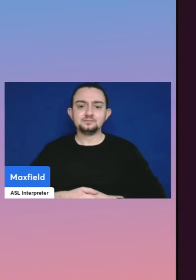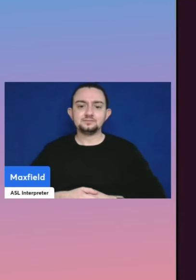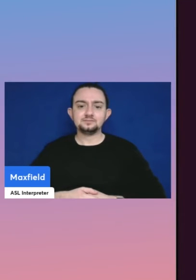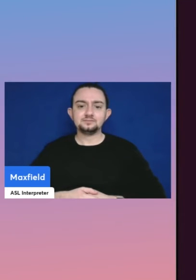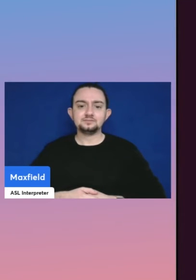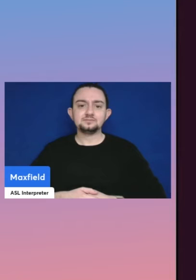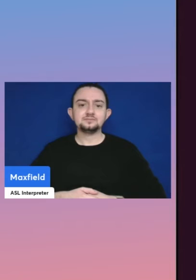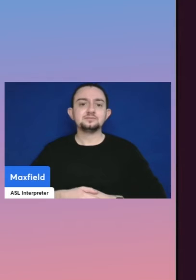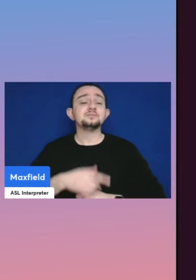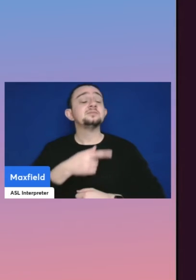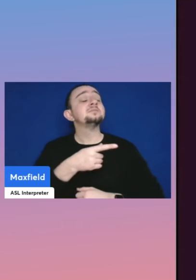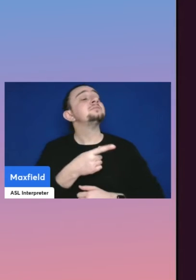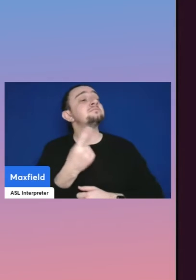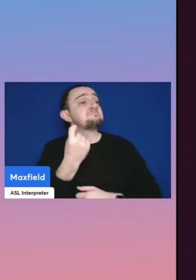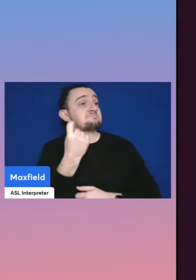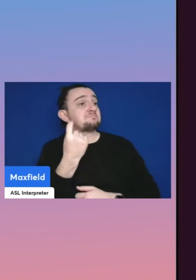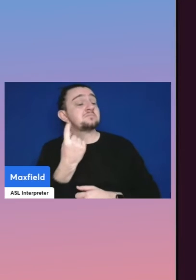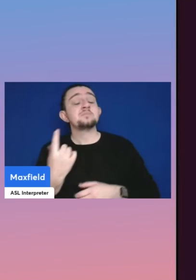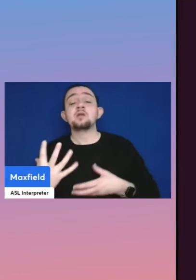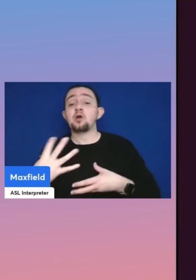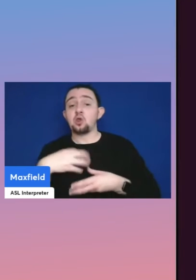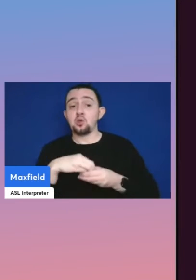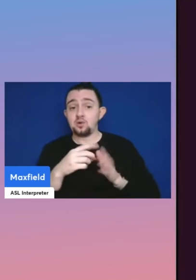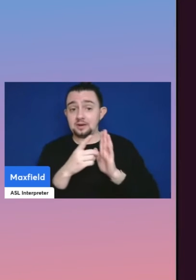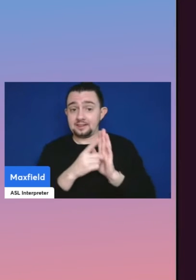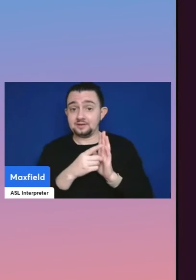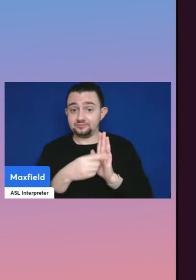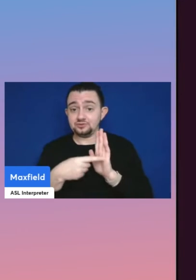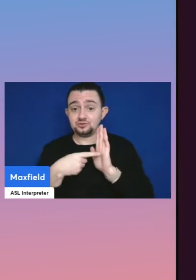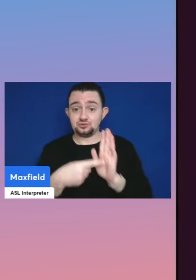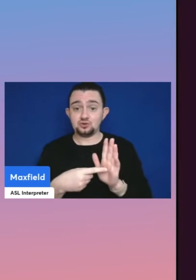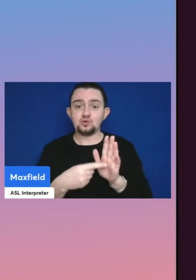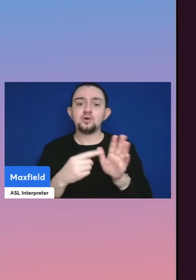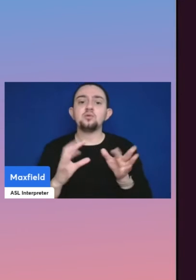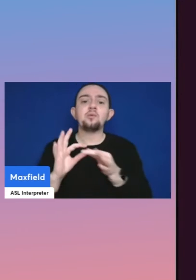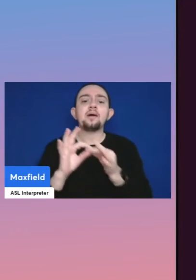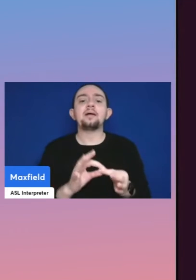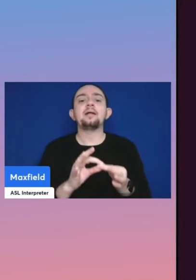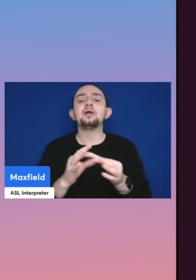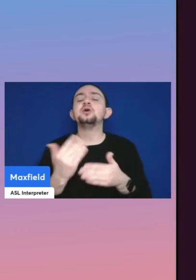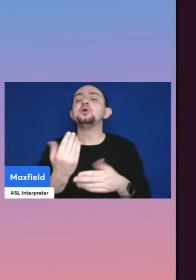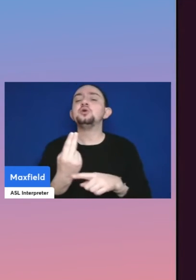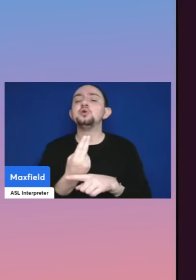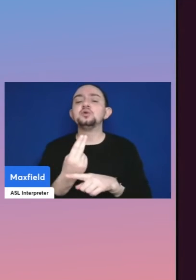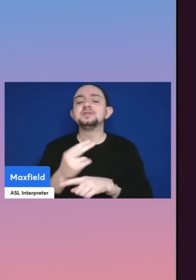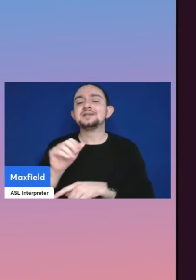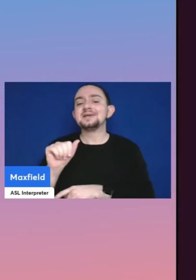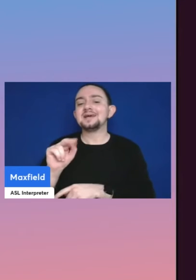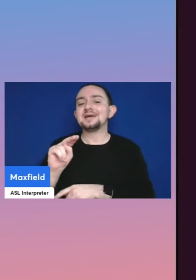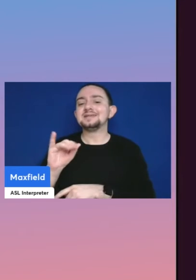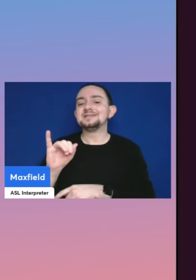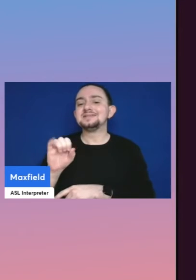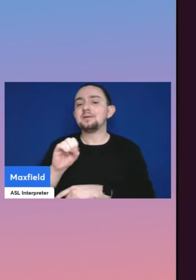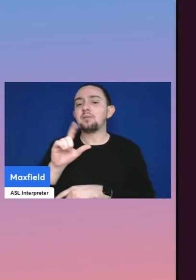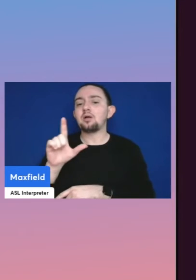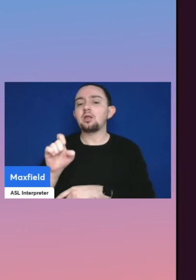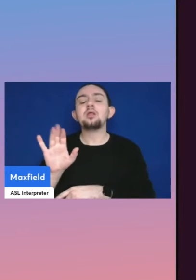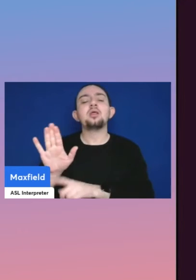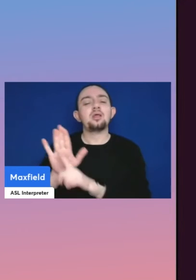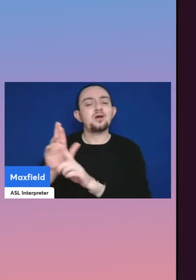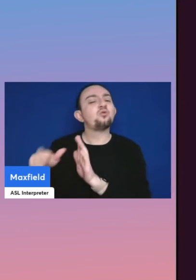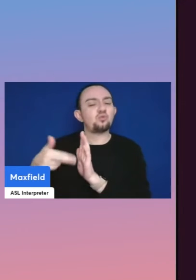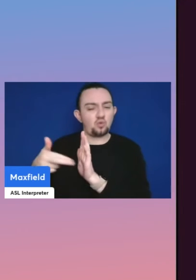our demonstration, we are employing Ansible, and to be more precise, Ansible roles, in order